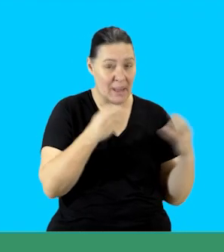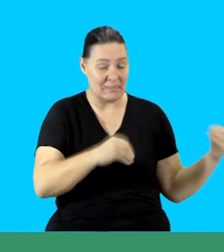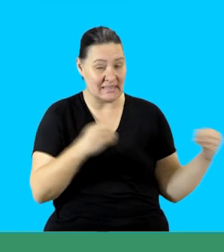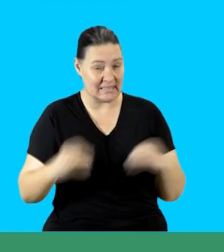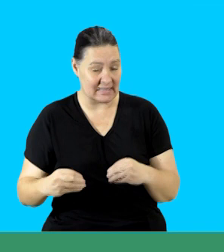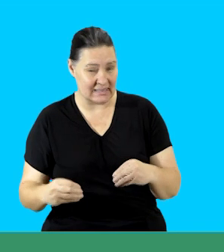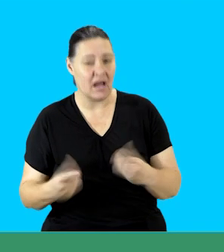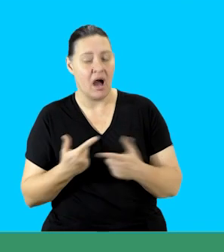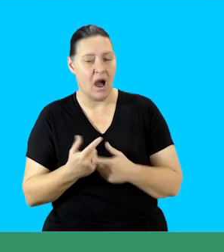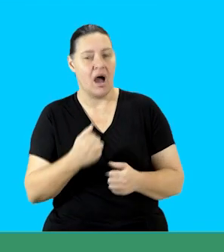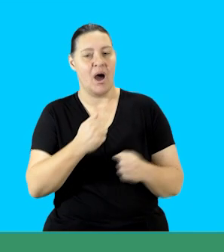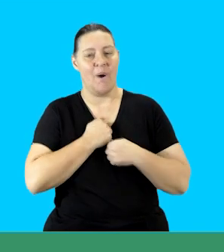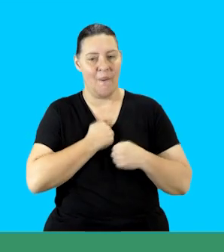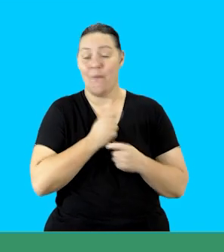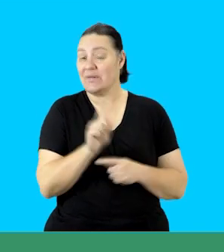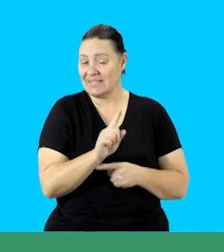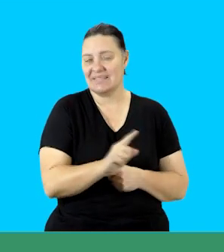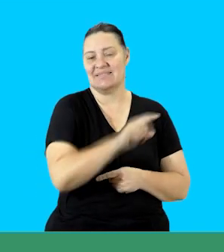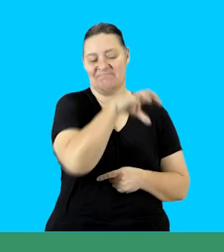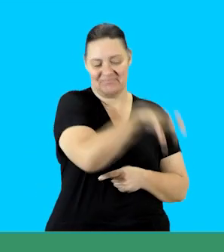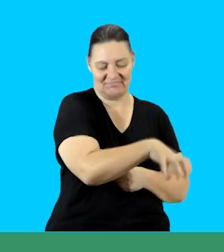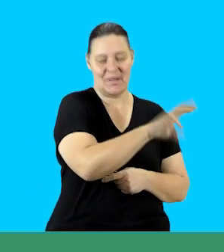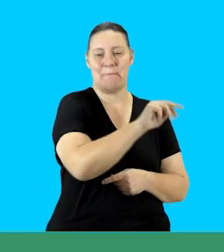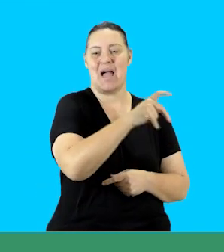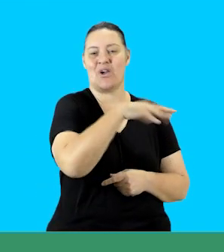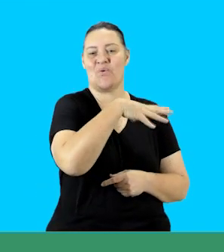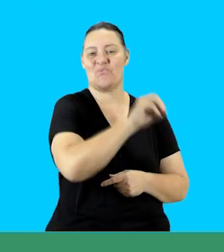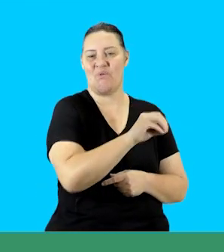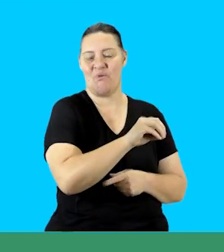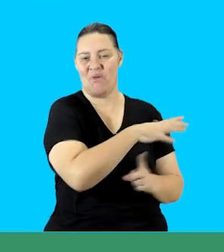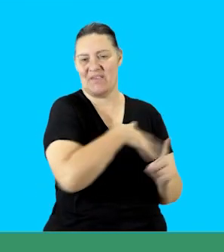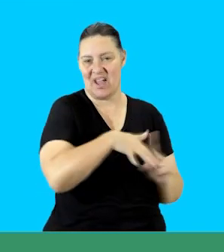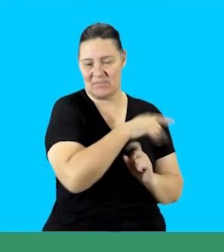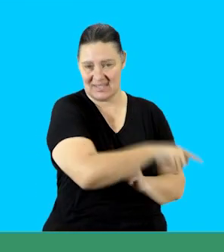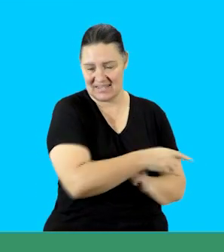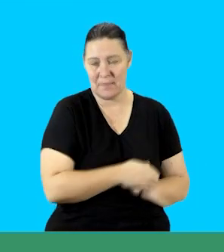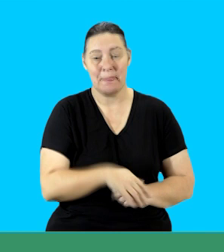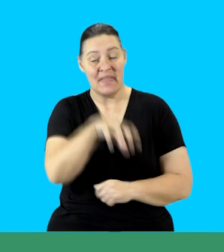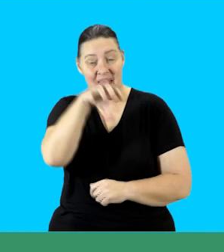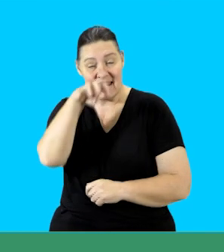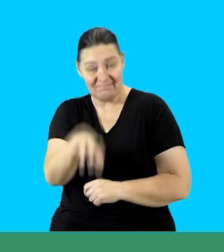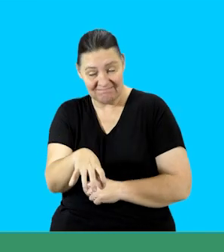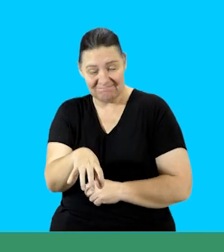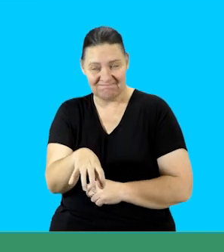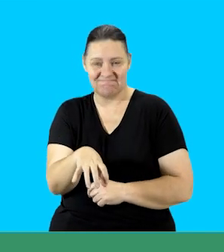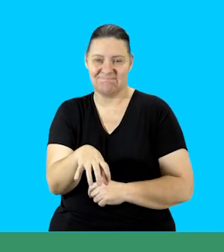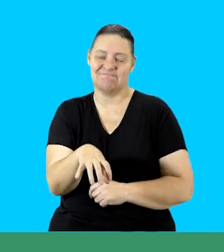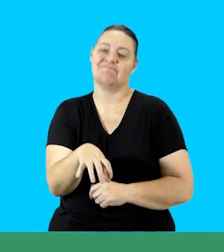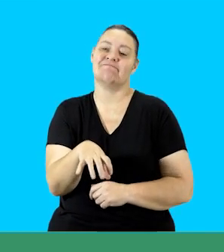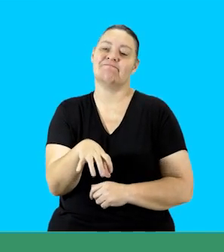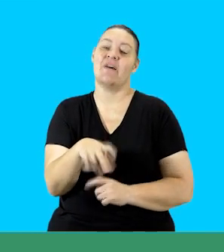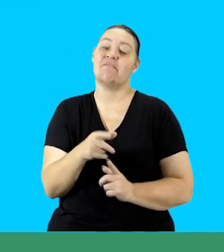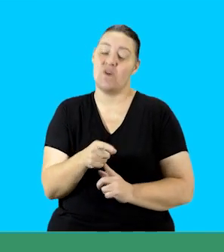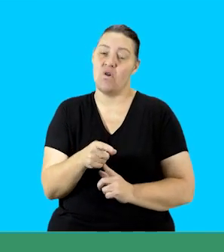the micro environment. Then we move on to the last statement. Customers have decided